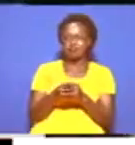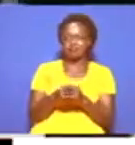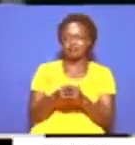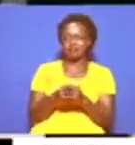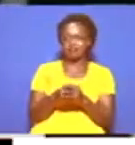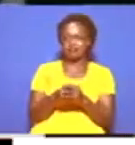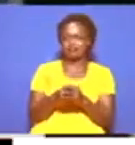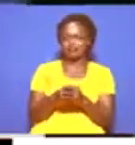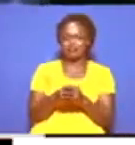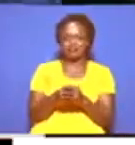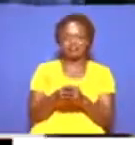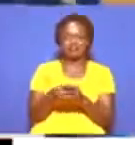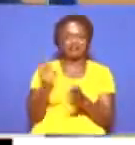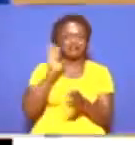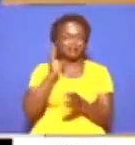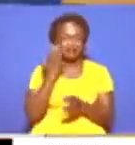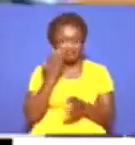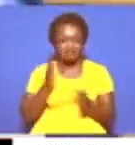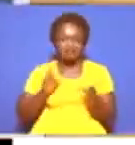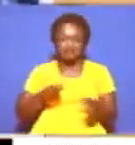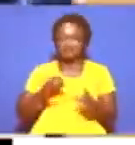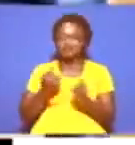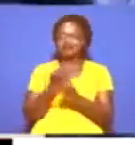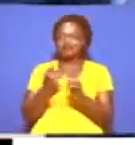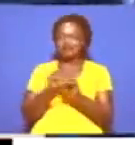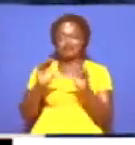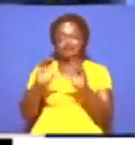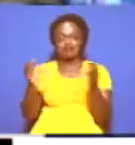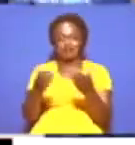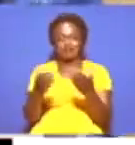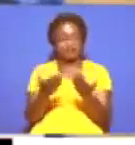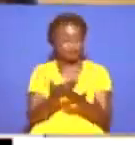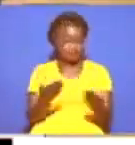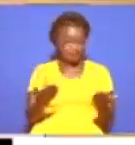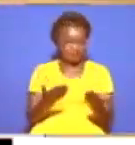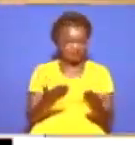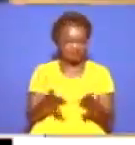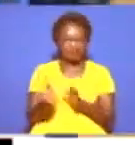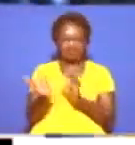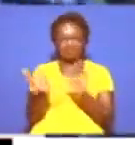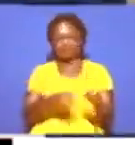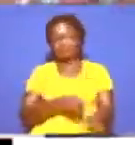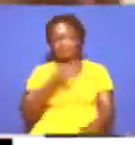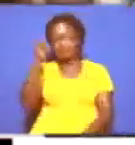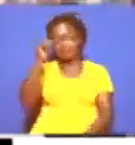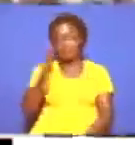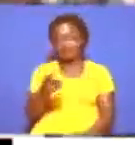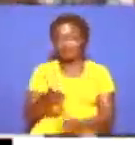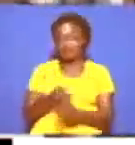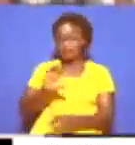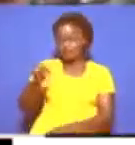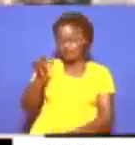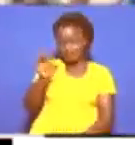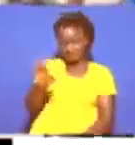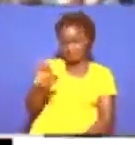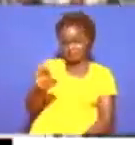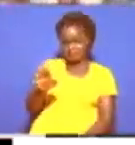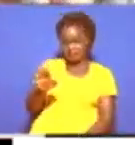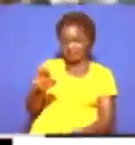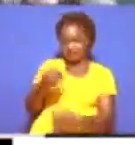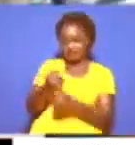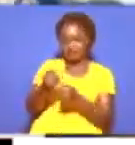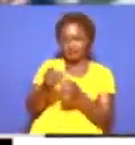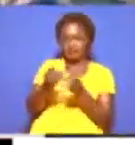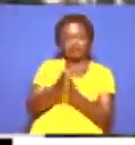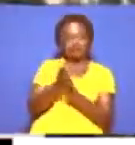A group of Isiolo women from various ethnic communities have in the meantime lashed out at politicians from the county who made the present at State